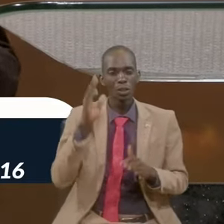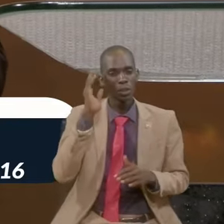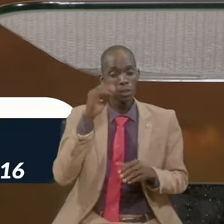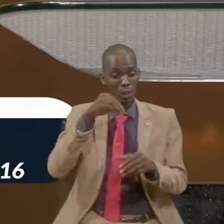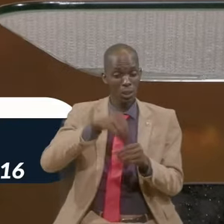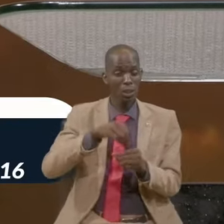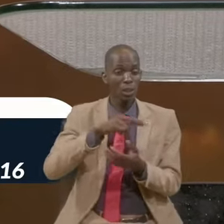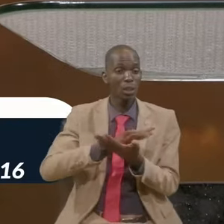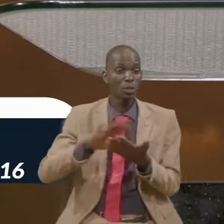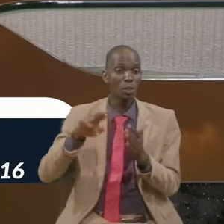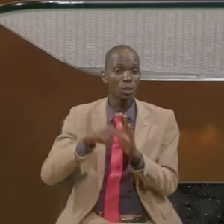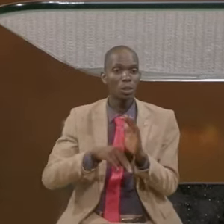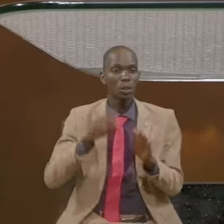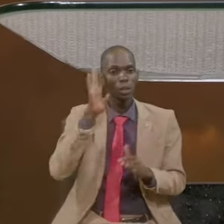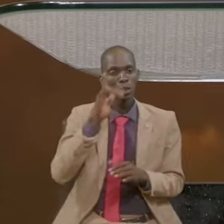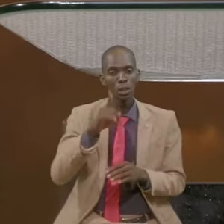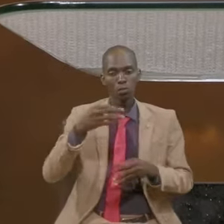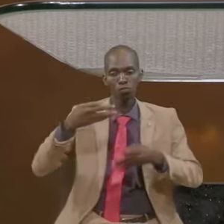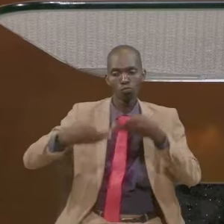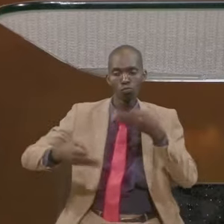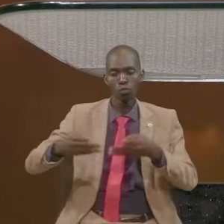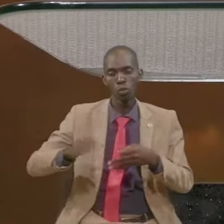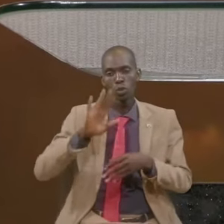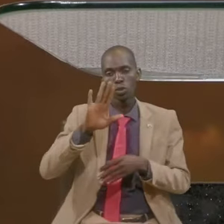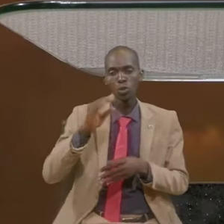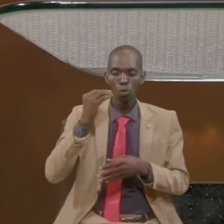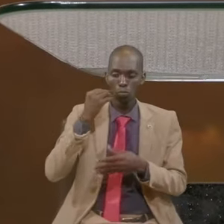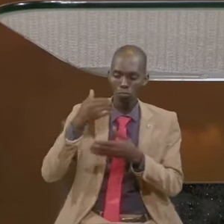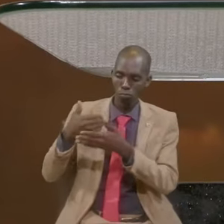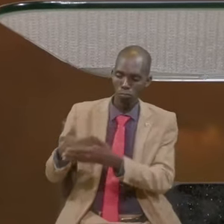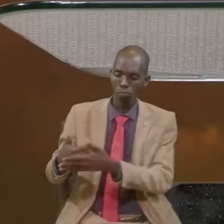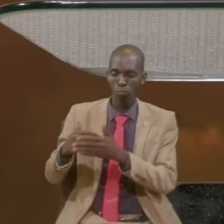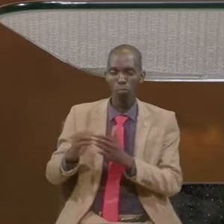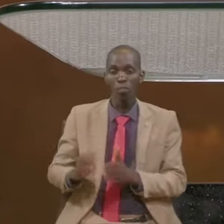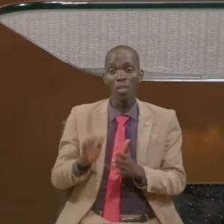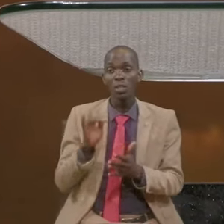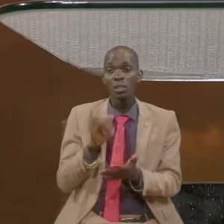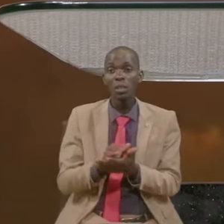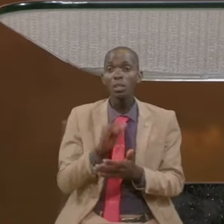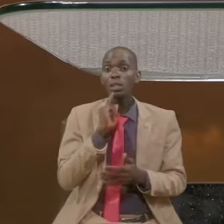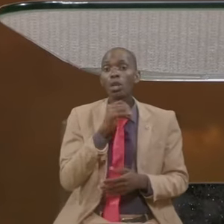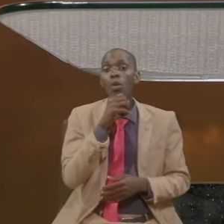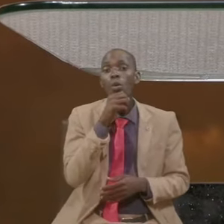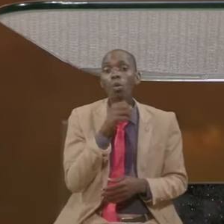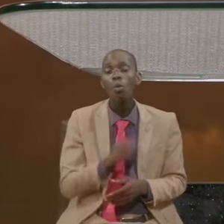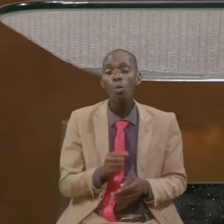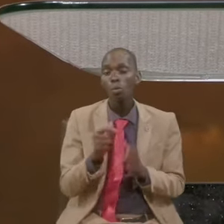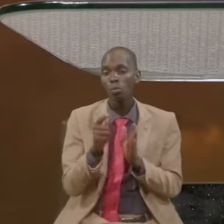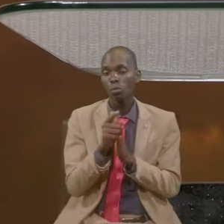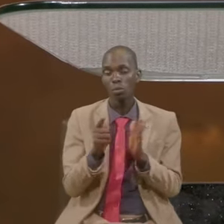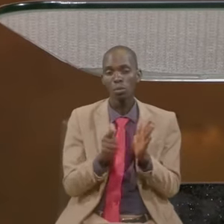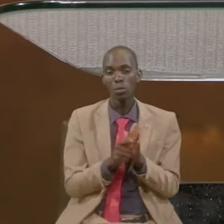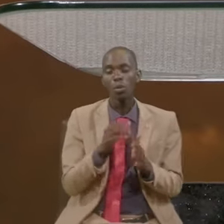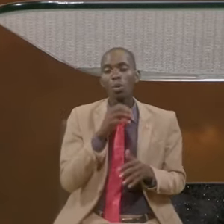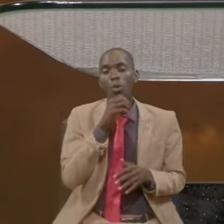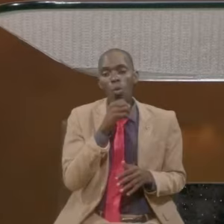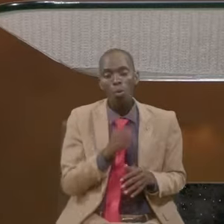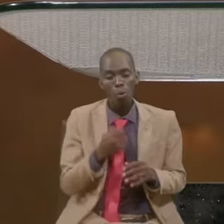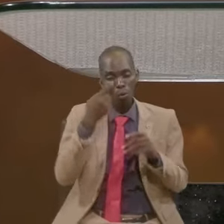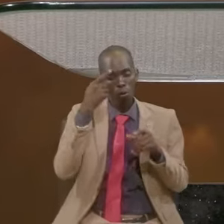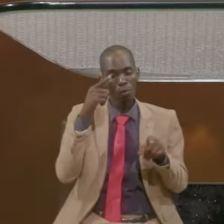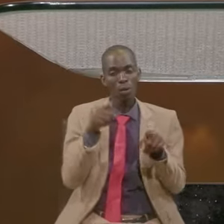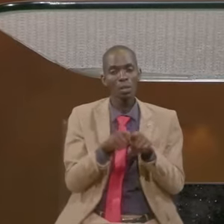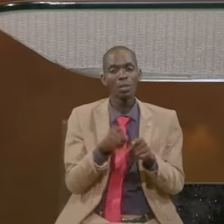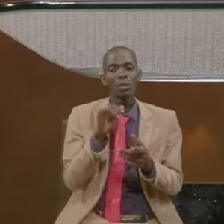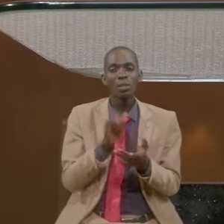judge thy neighbor. That's Old Testament. That's under the Old Covenant.